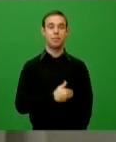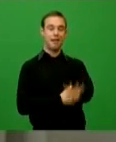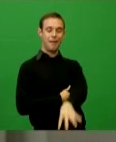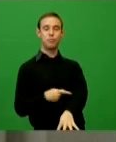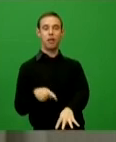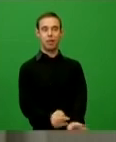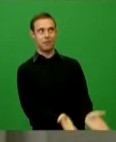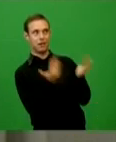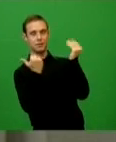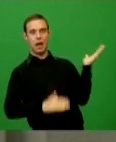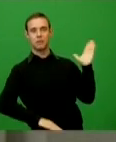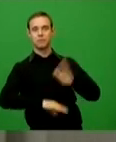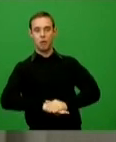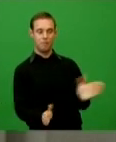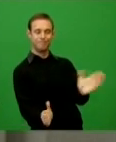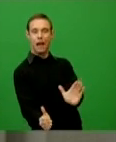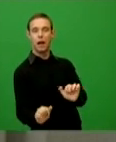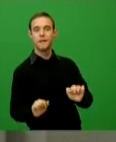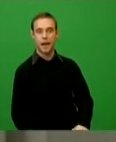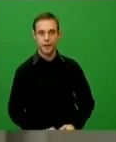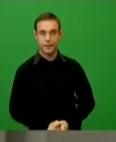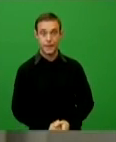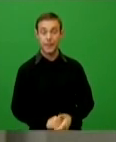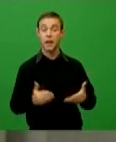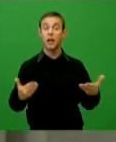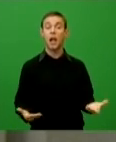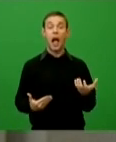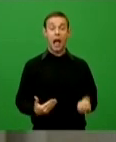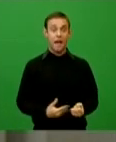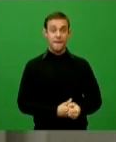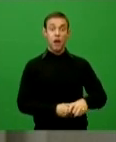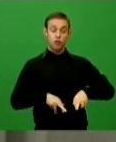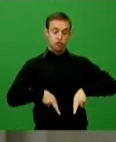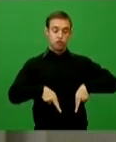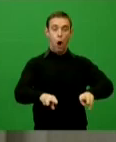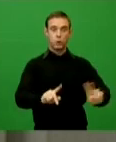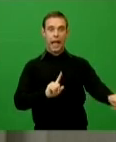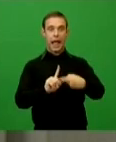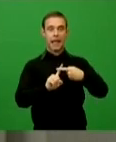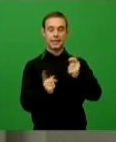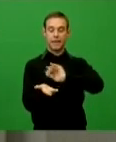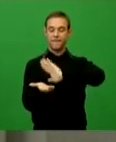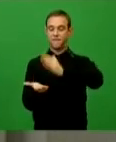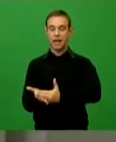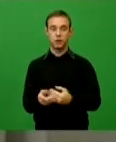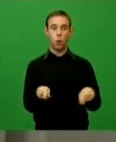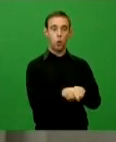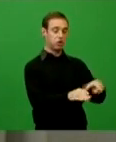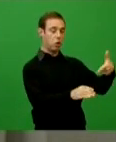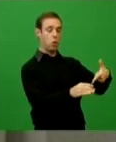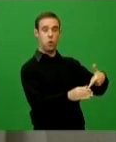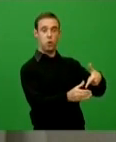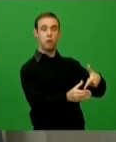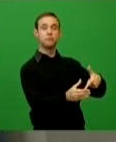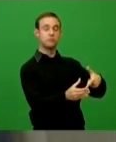the 39 cents increase in the road accident fund and fuel levies provided for